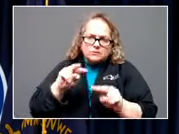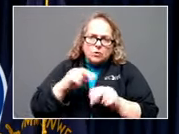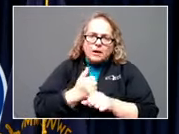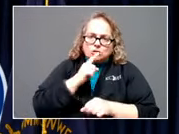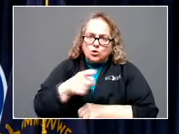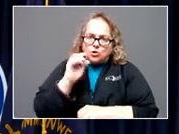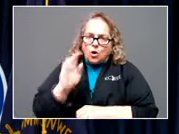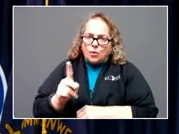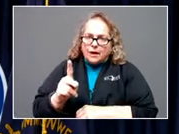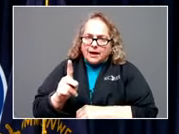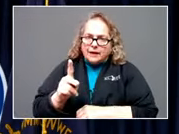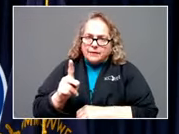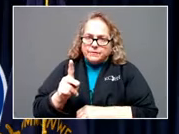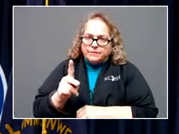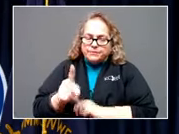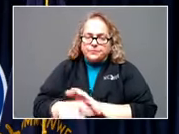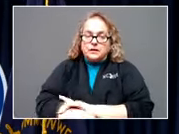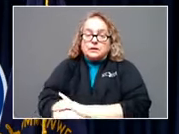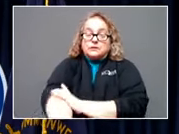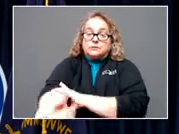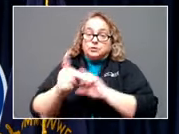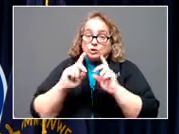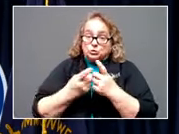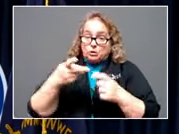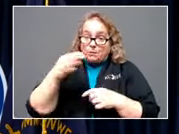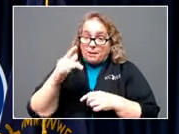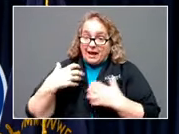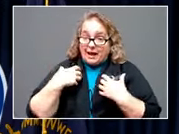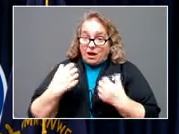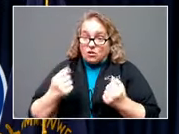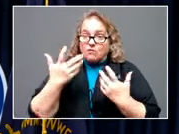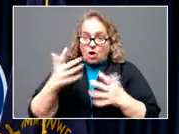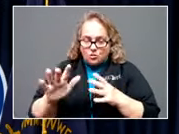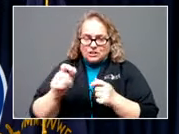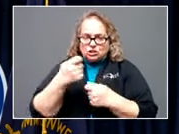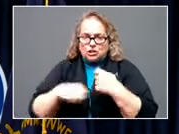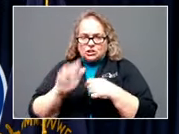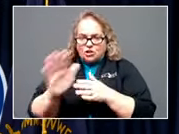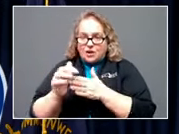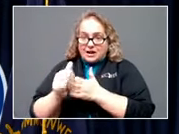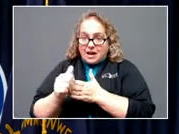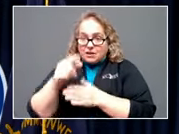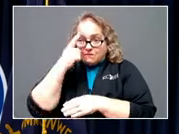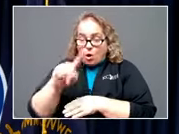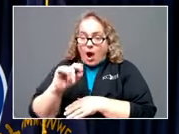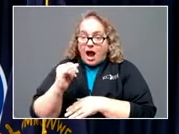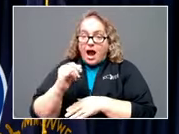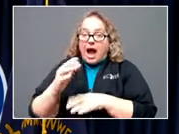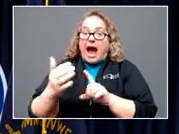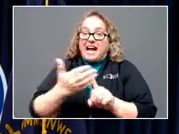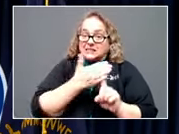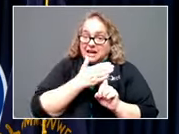aware. The Department of Public Health has revised guidelines for isolation and quarantine. Dr. Stack is going to